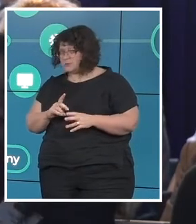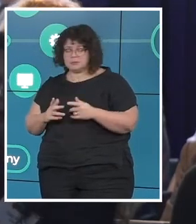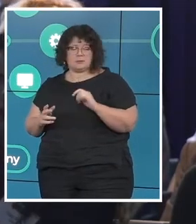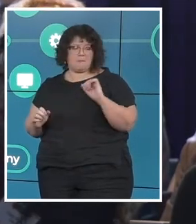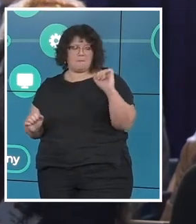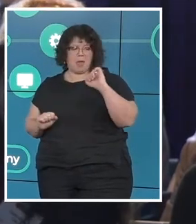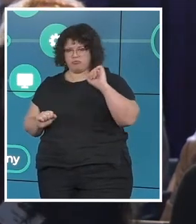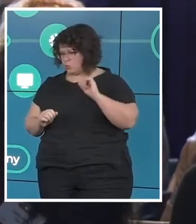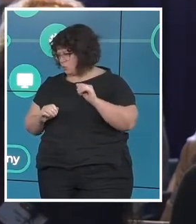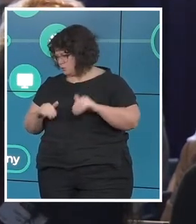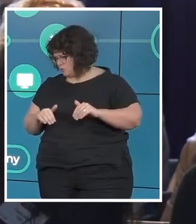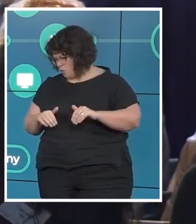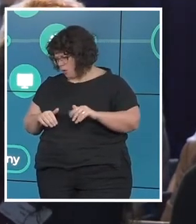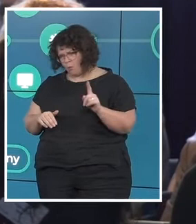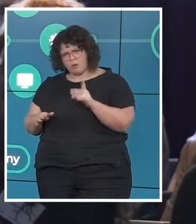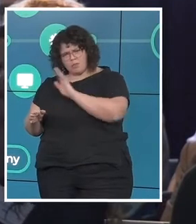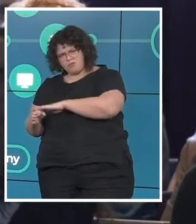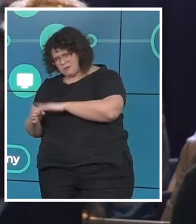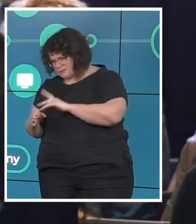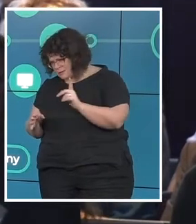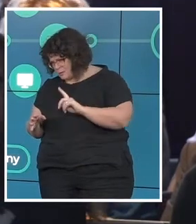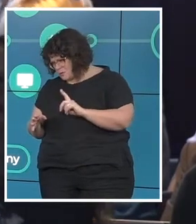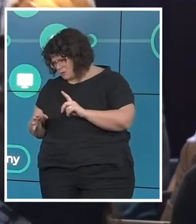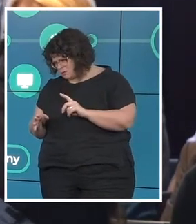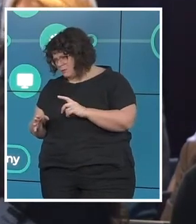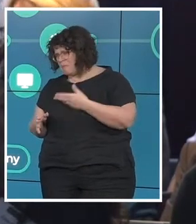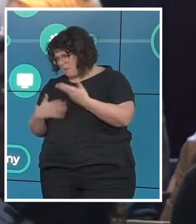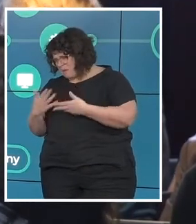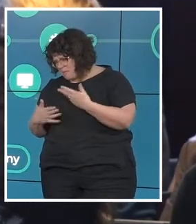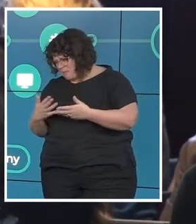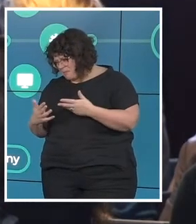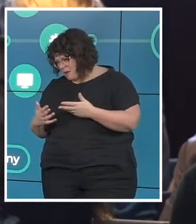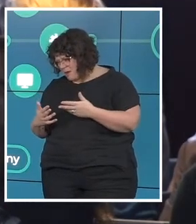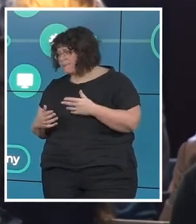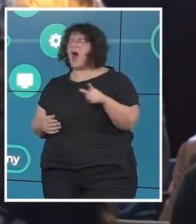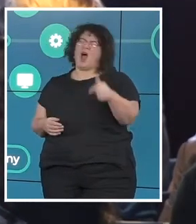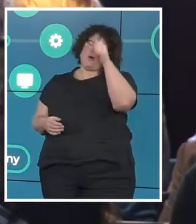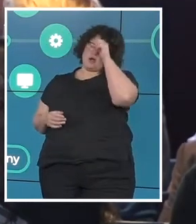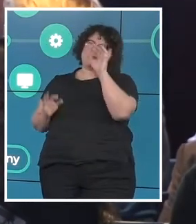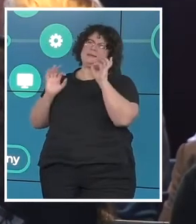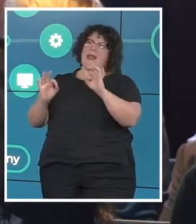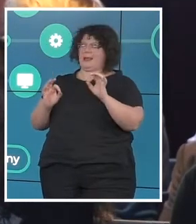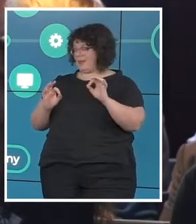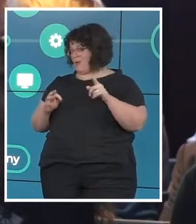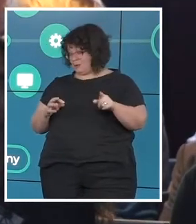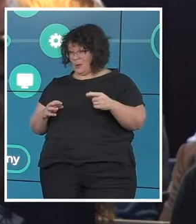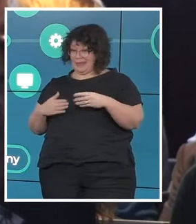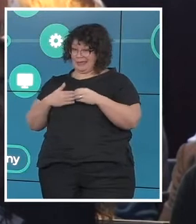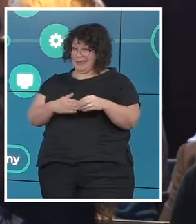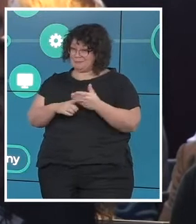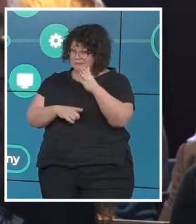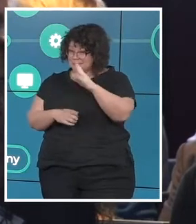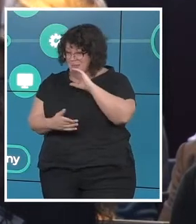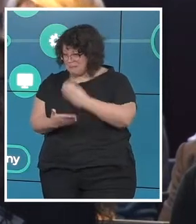we are. And he guided me to the pub. He had the whole map of Seattle in his head.